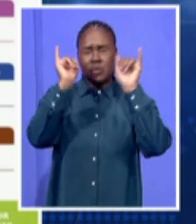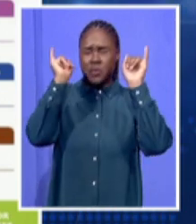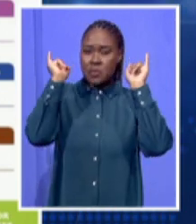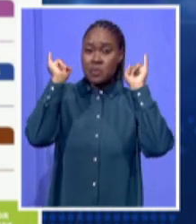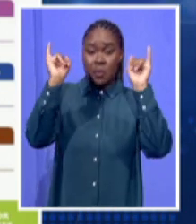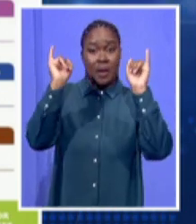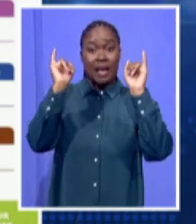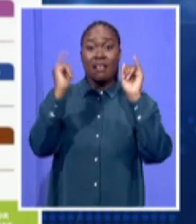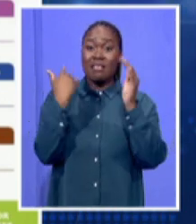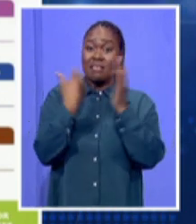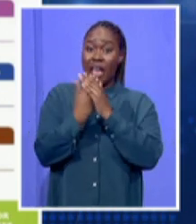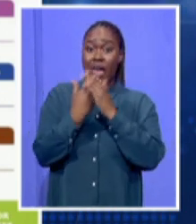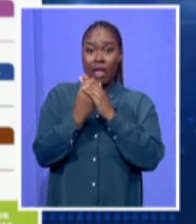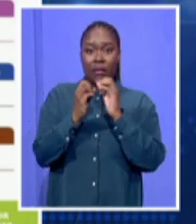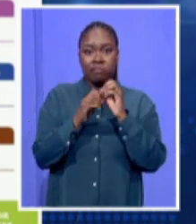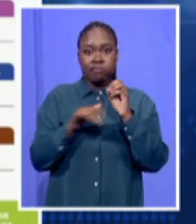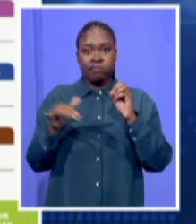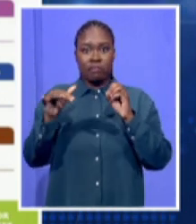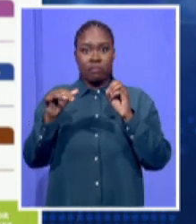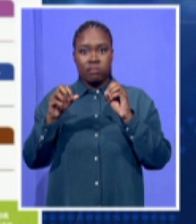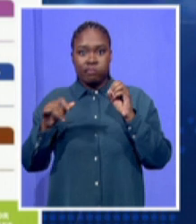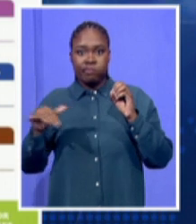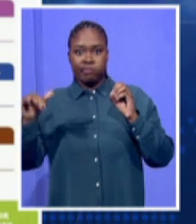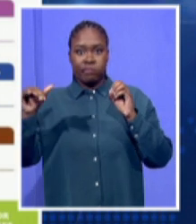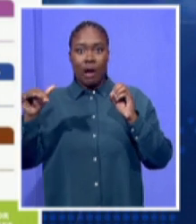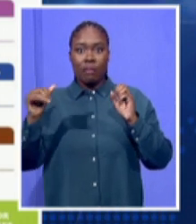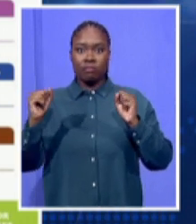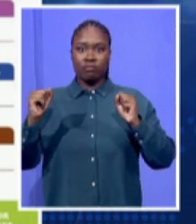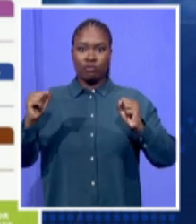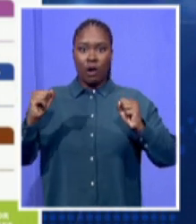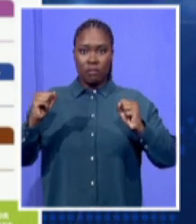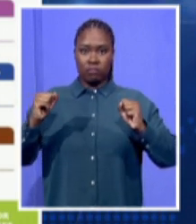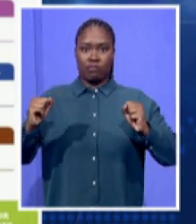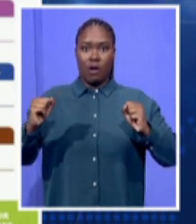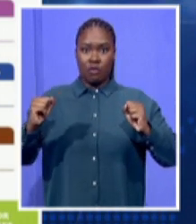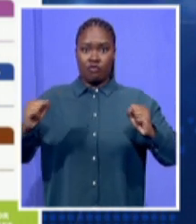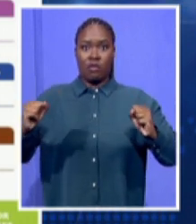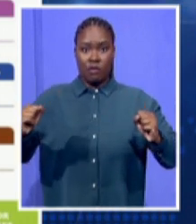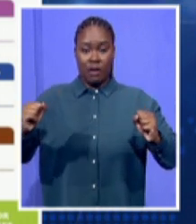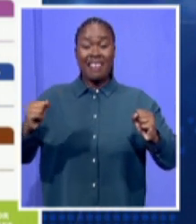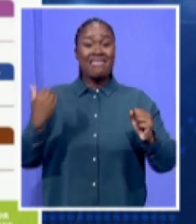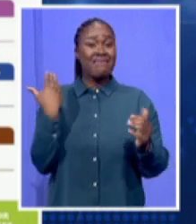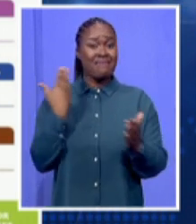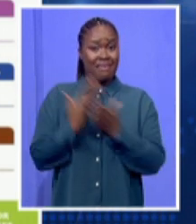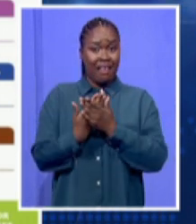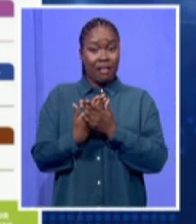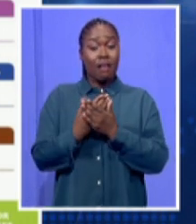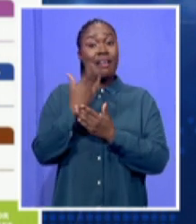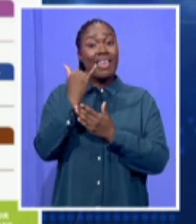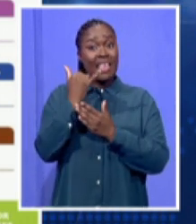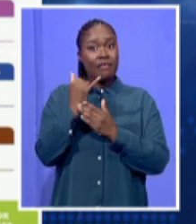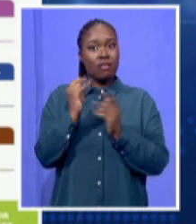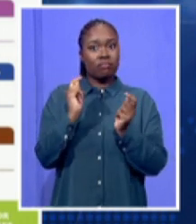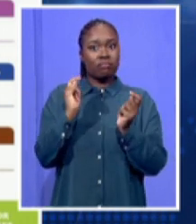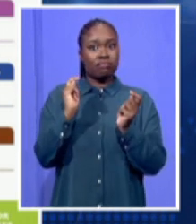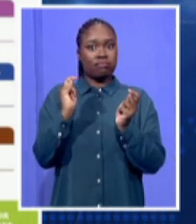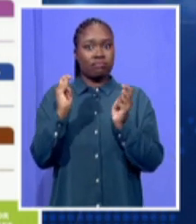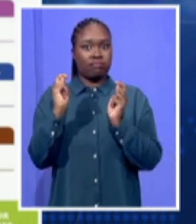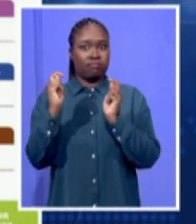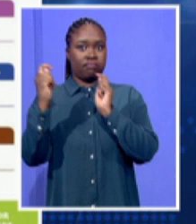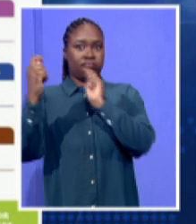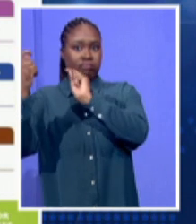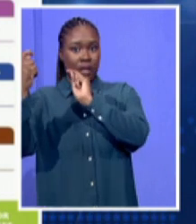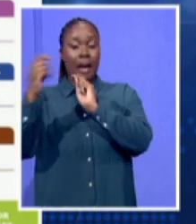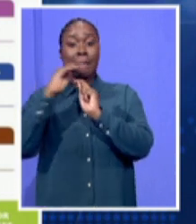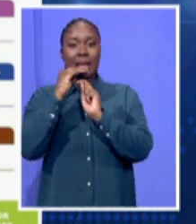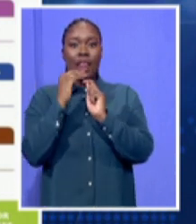to mutate, to change its gene structure. And if it does that significantly, then we get new variants and they may behave very